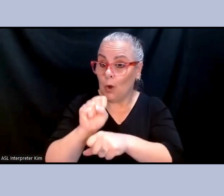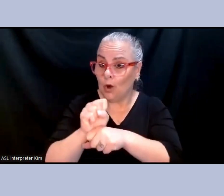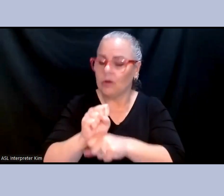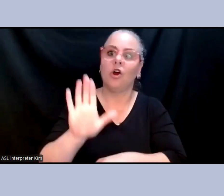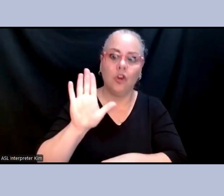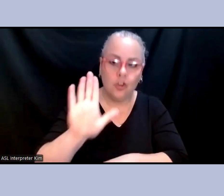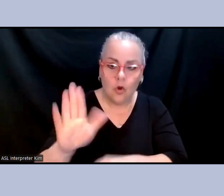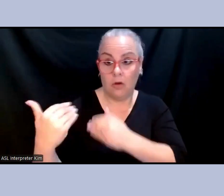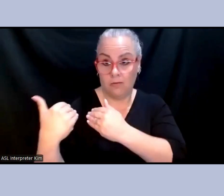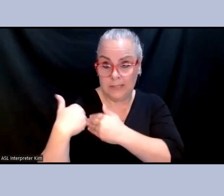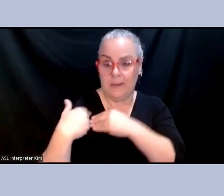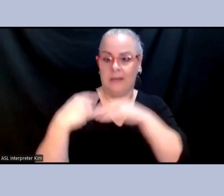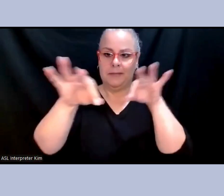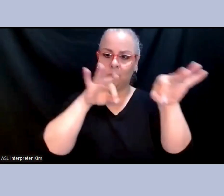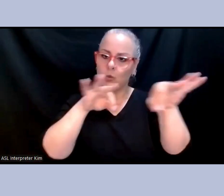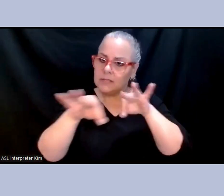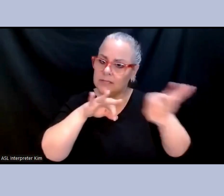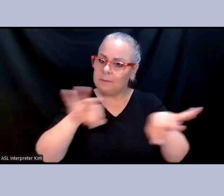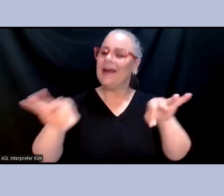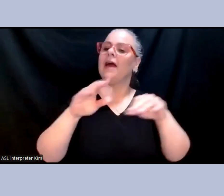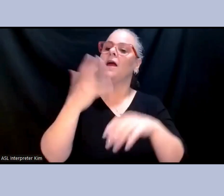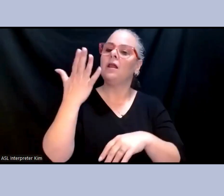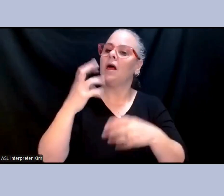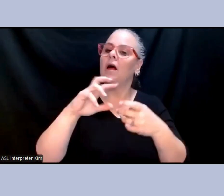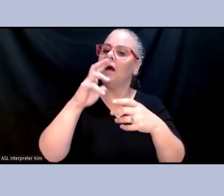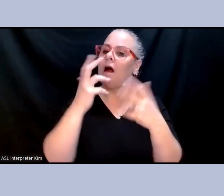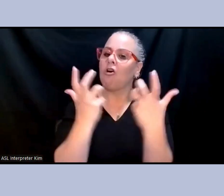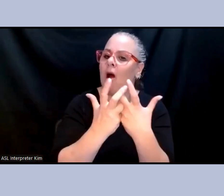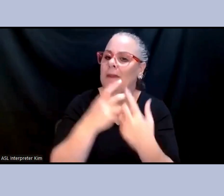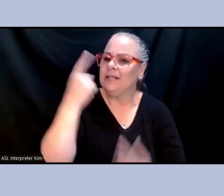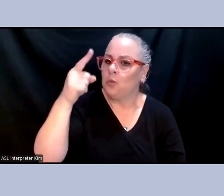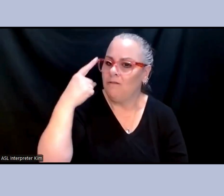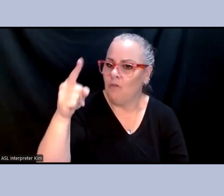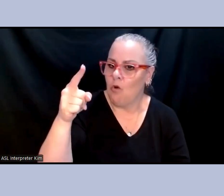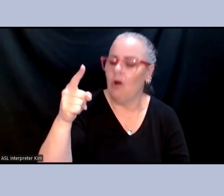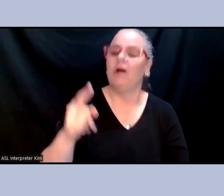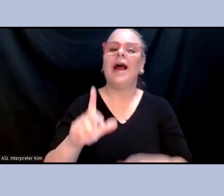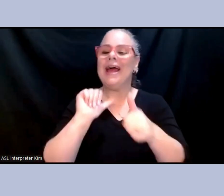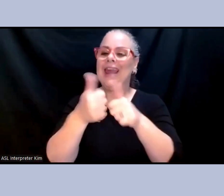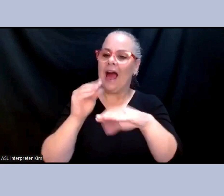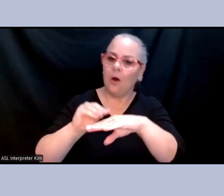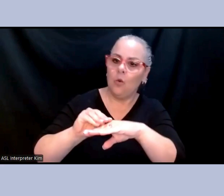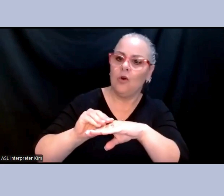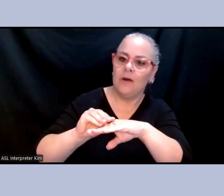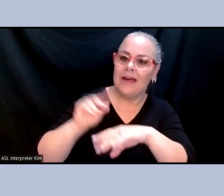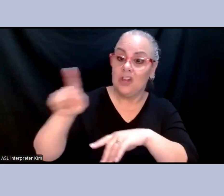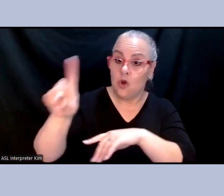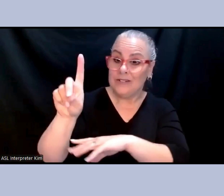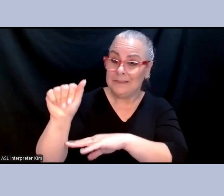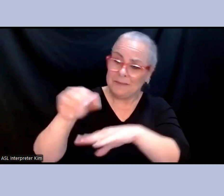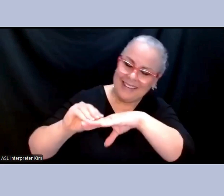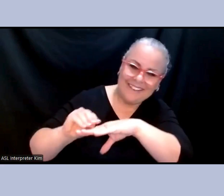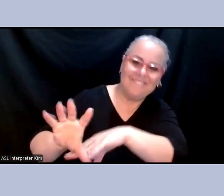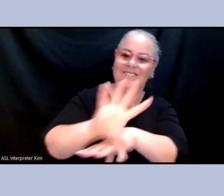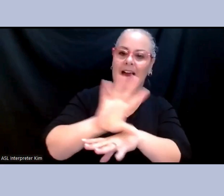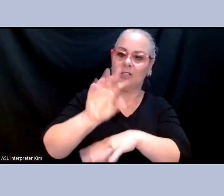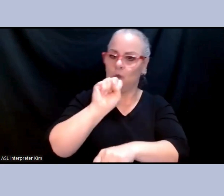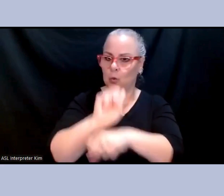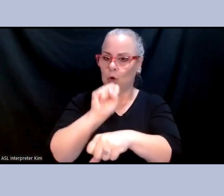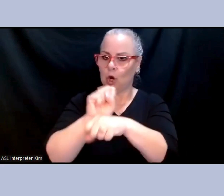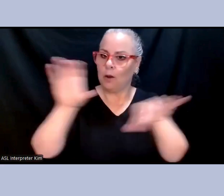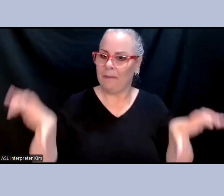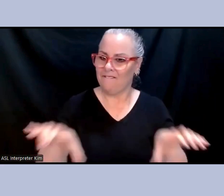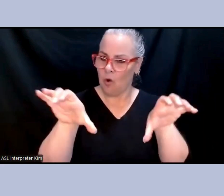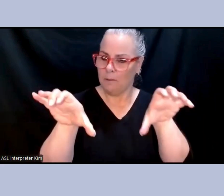your disability-related limitations affect you at work and how a reasonable accommodation can help. You want